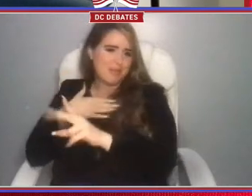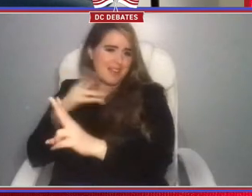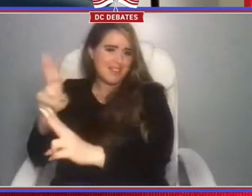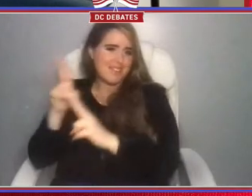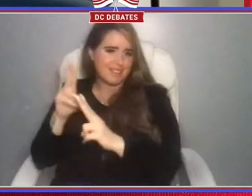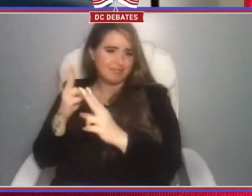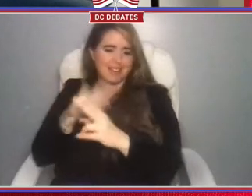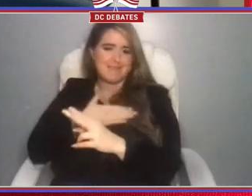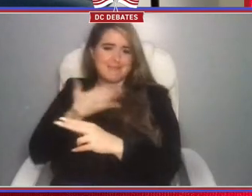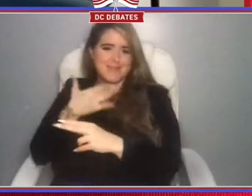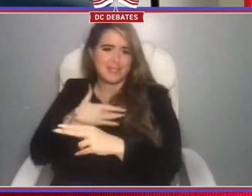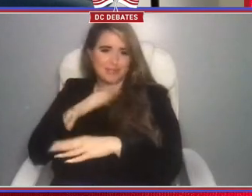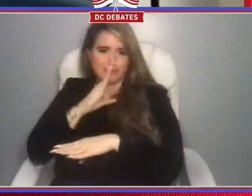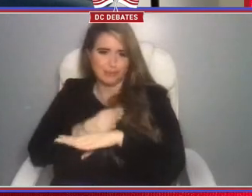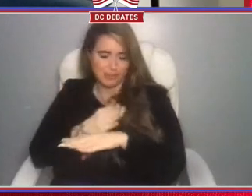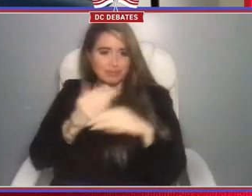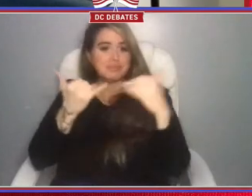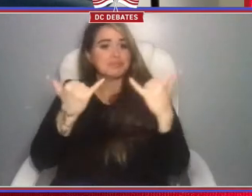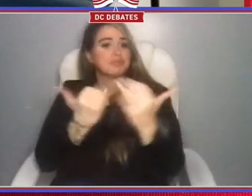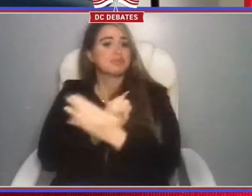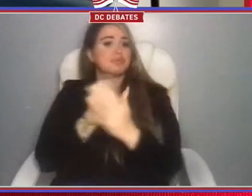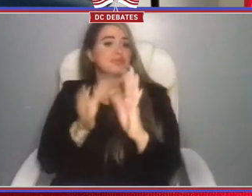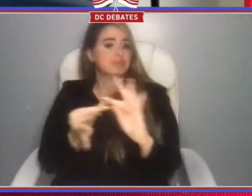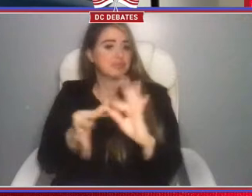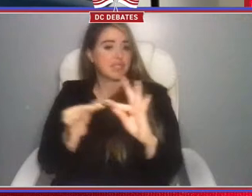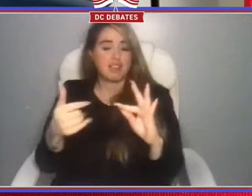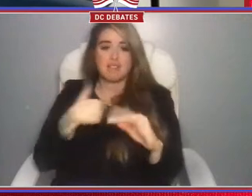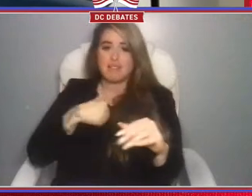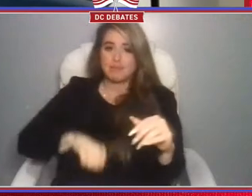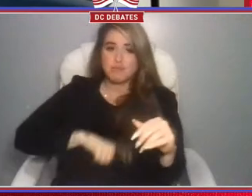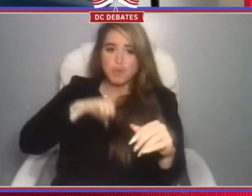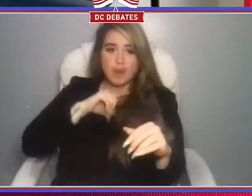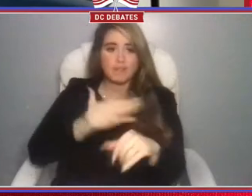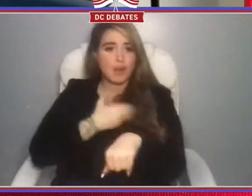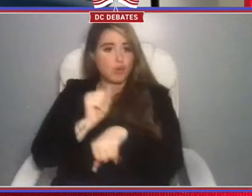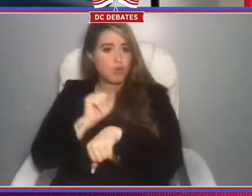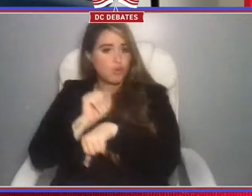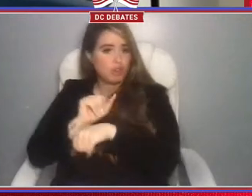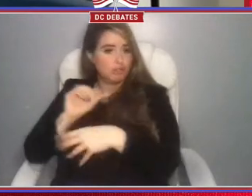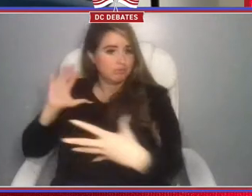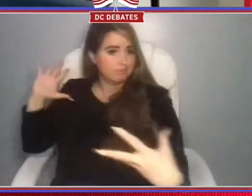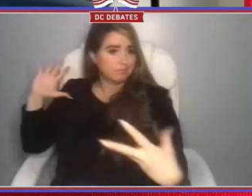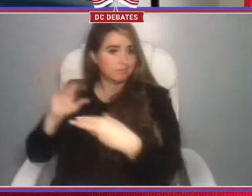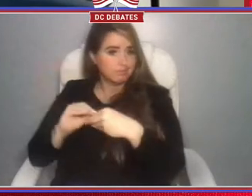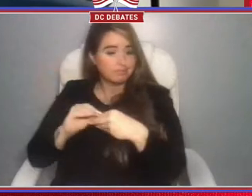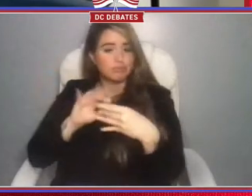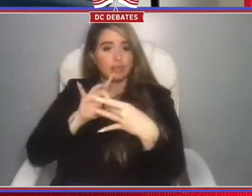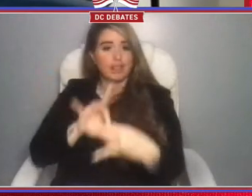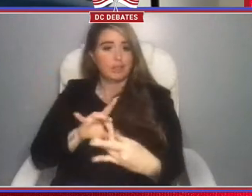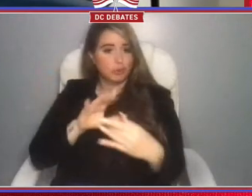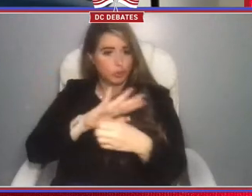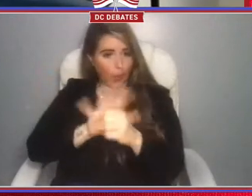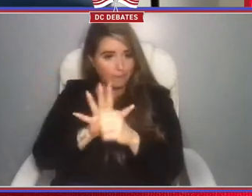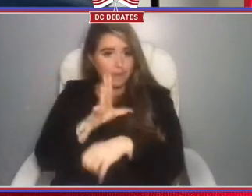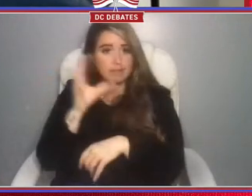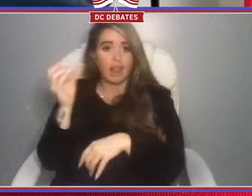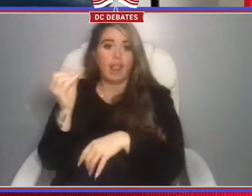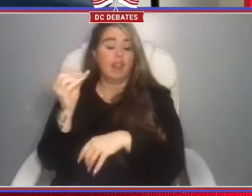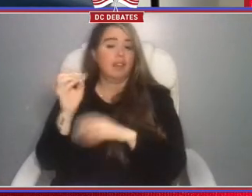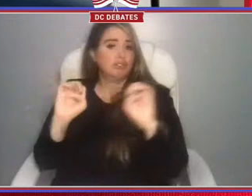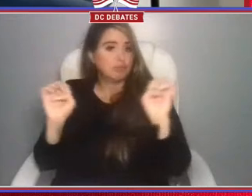this. I'm proud of the work that we've done on COVID. And I think operating in an emergency when times are